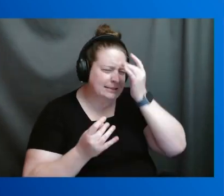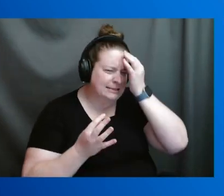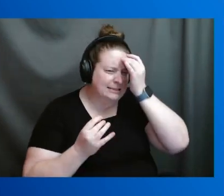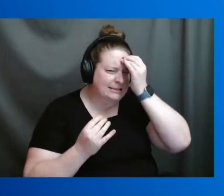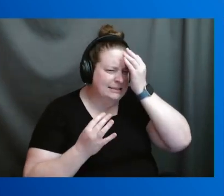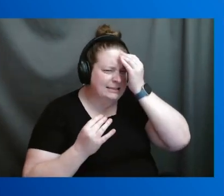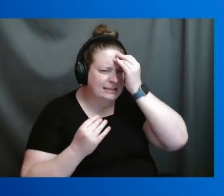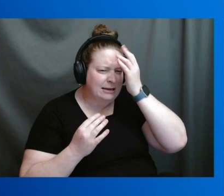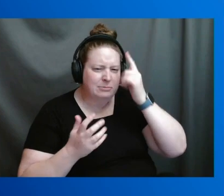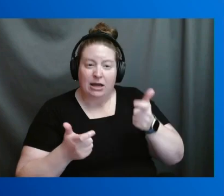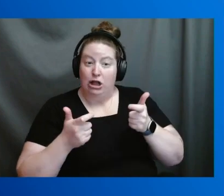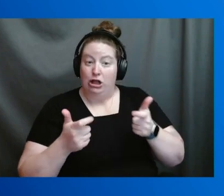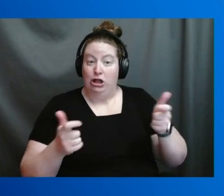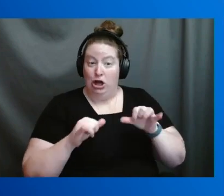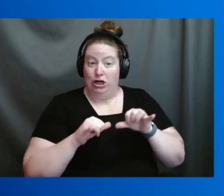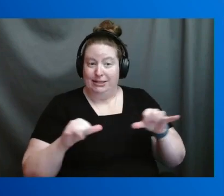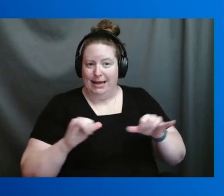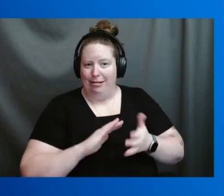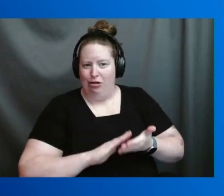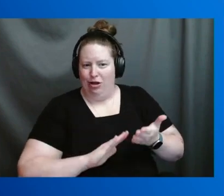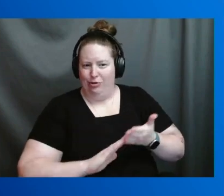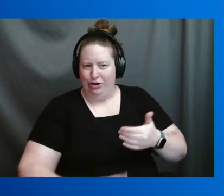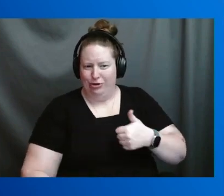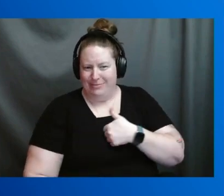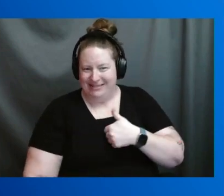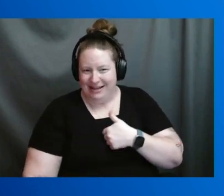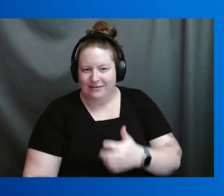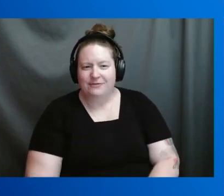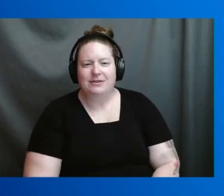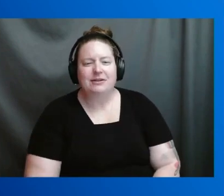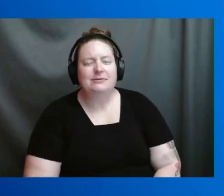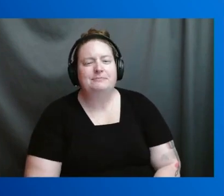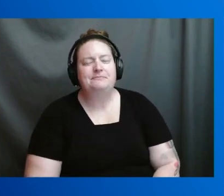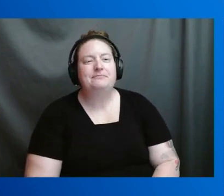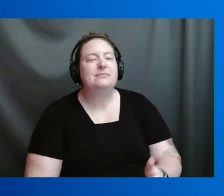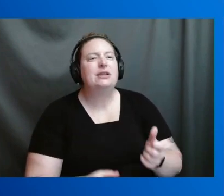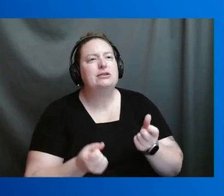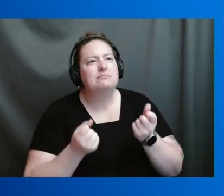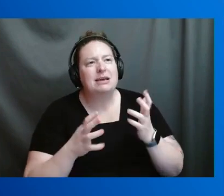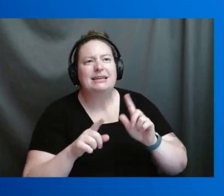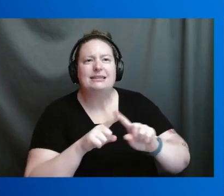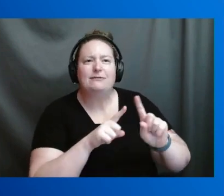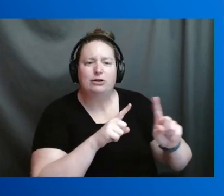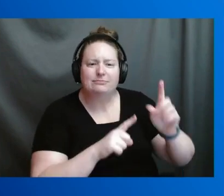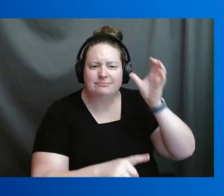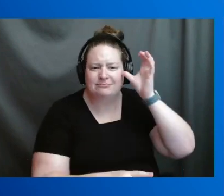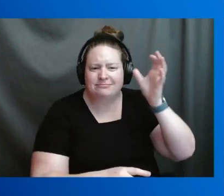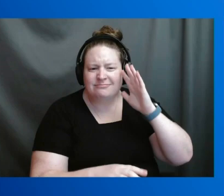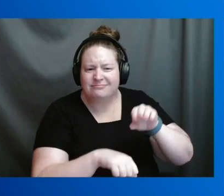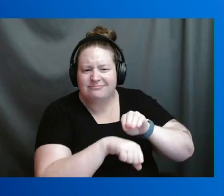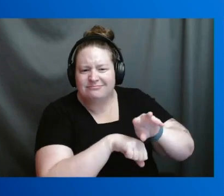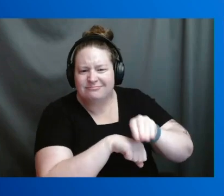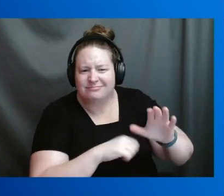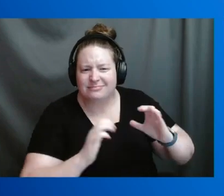large-scale operator myself. And there are various dimensions I guide customers to think about this. So when you think about the paper model that serverless